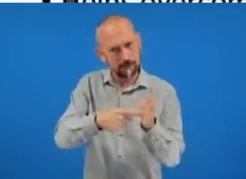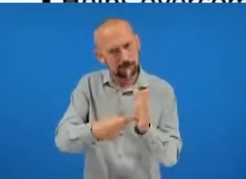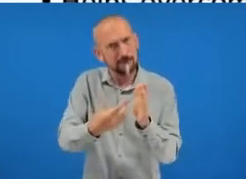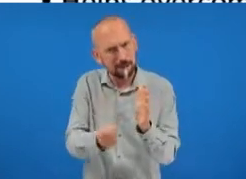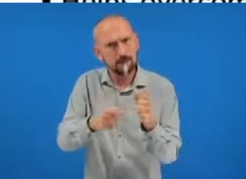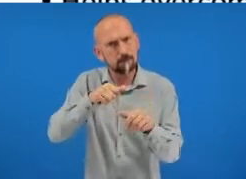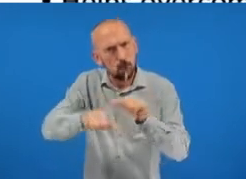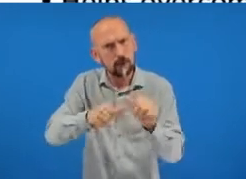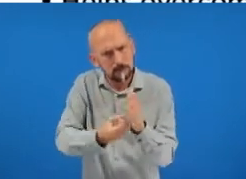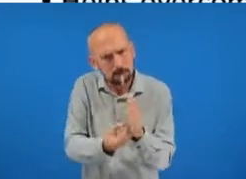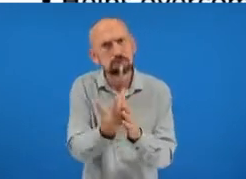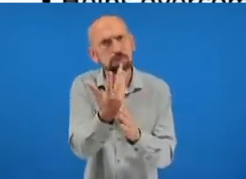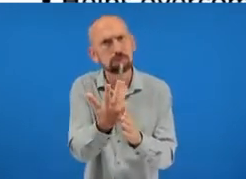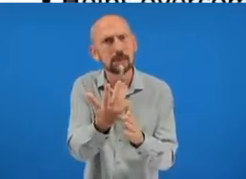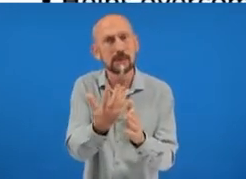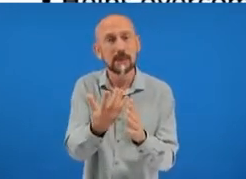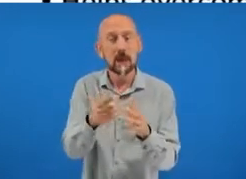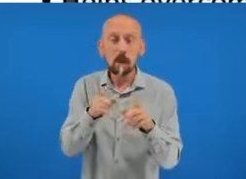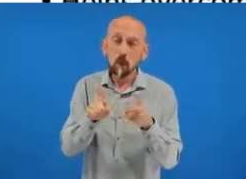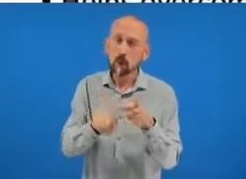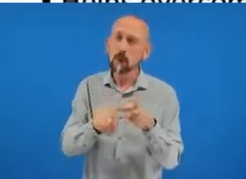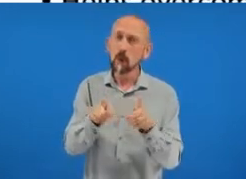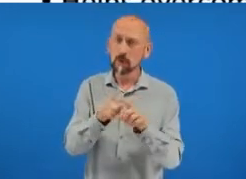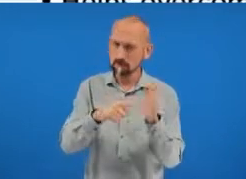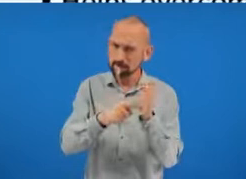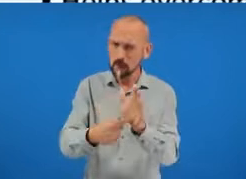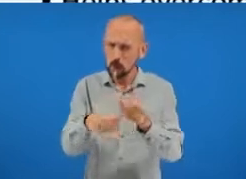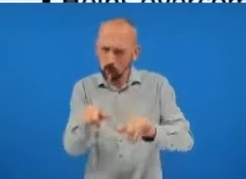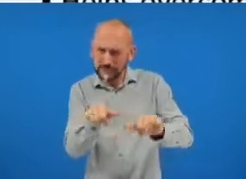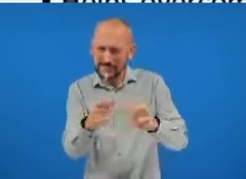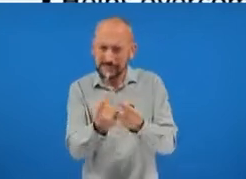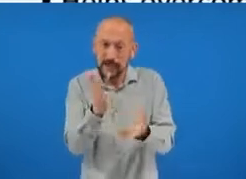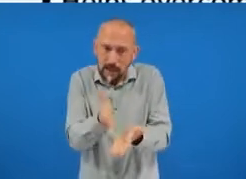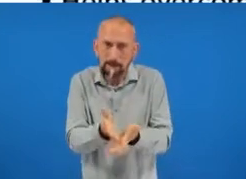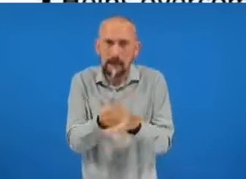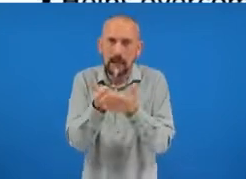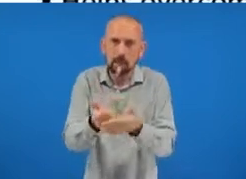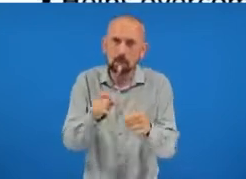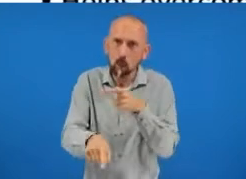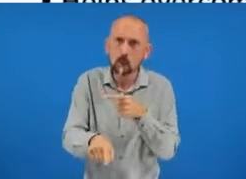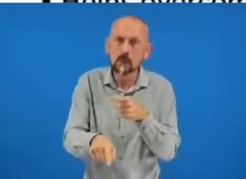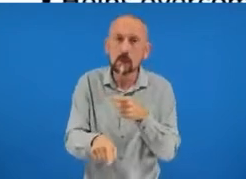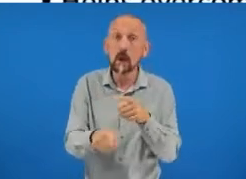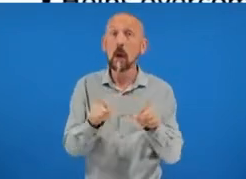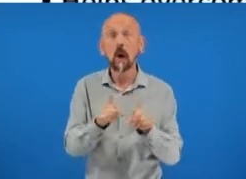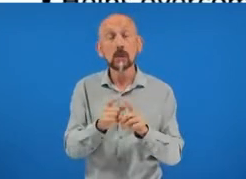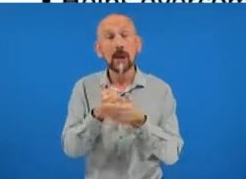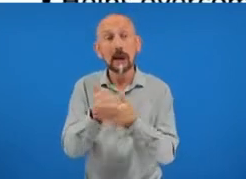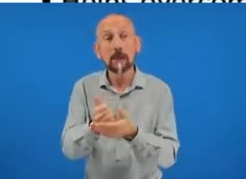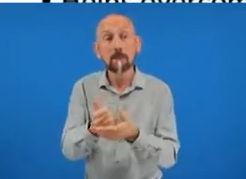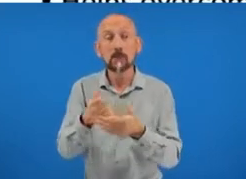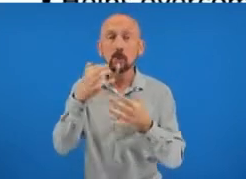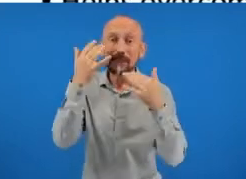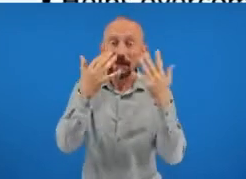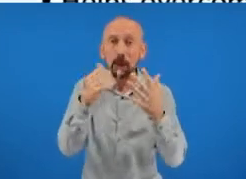person see what particularly in the treatment is helpful, really, really important, but also helped them spot problems that may otherwise